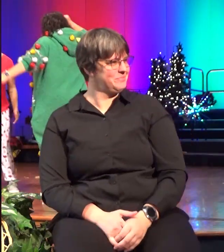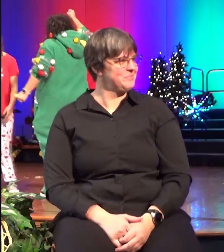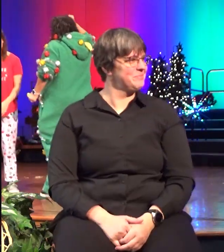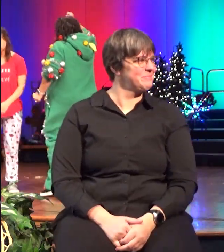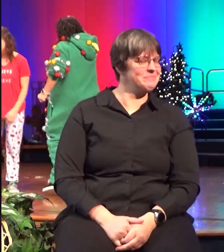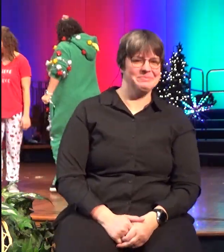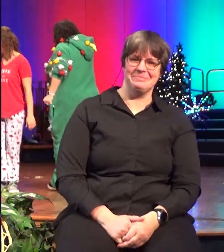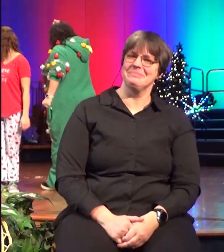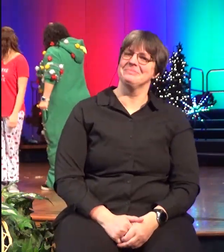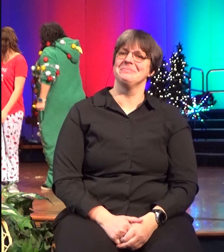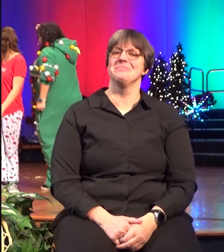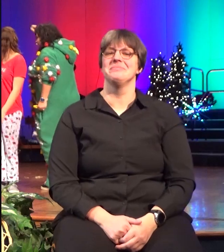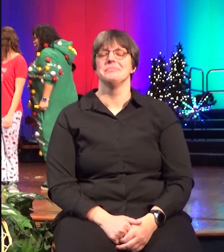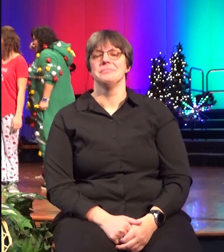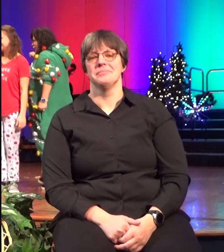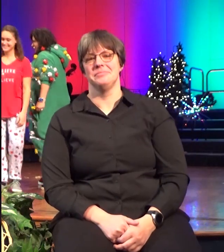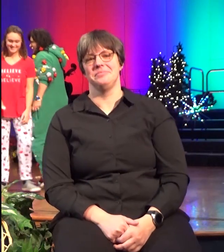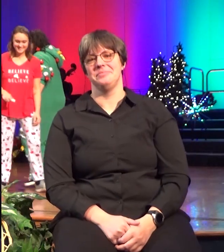Yes!